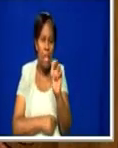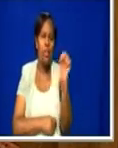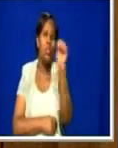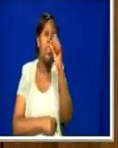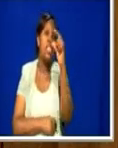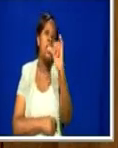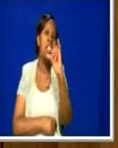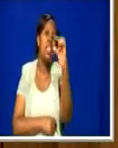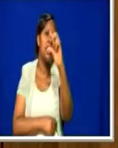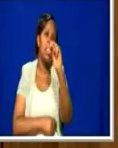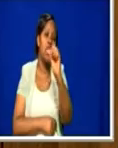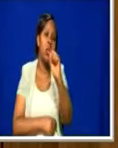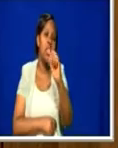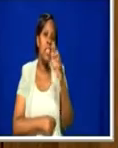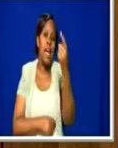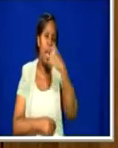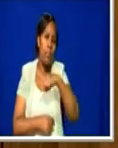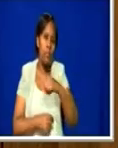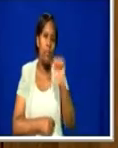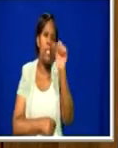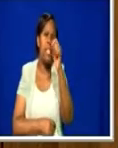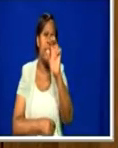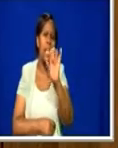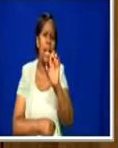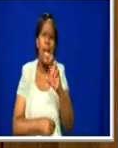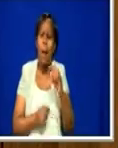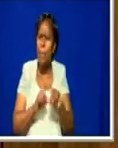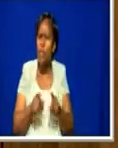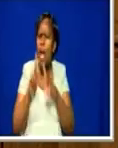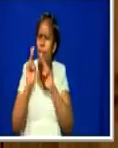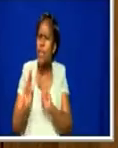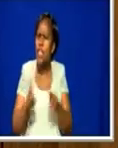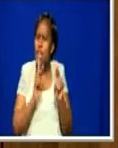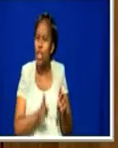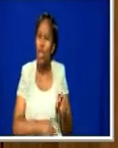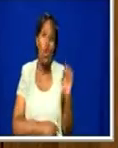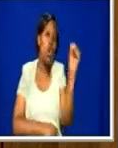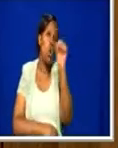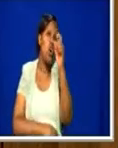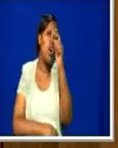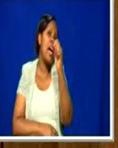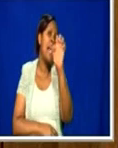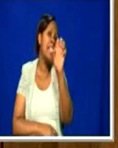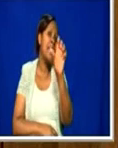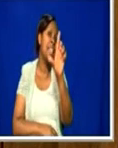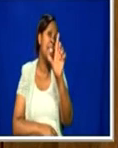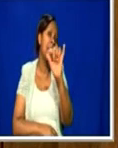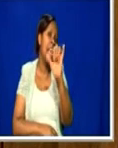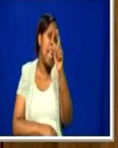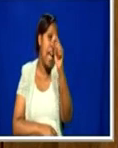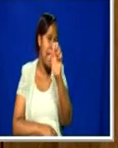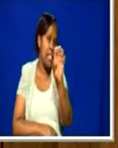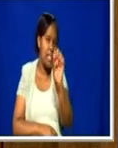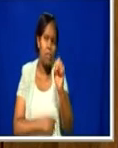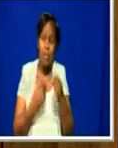that come, signals, yes. but they come from the Yes. satellites. But we have the natural Yeah. ones. That's what you're talking about. Natural Yeah. ones. Natural Because as you're satellites. winding